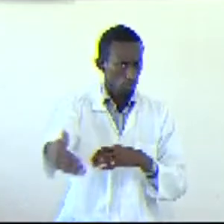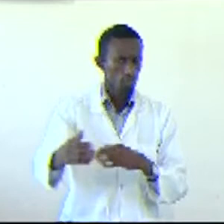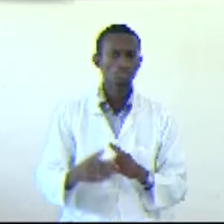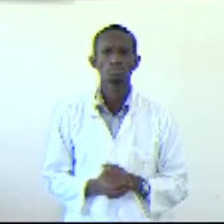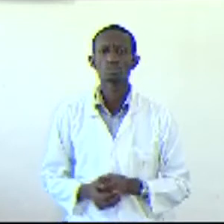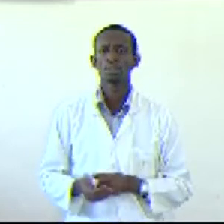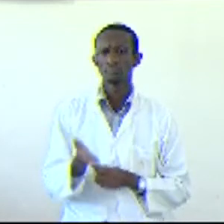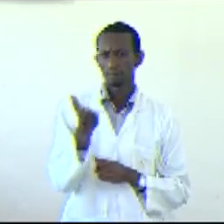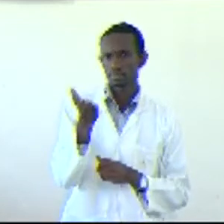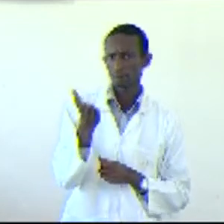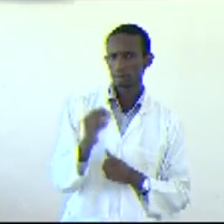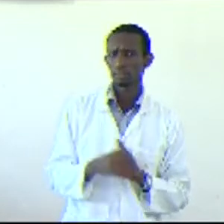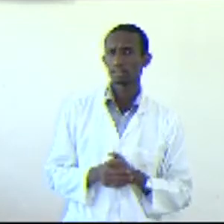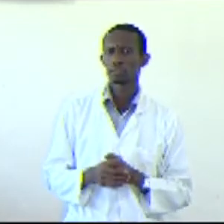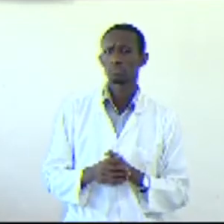of momentum.